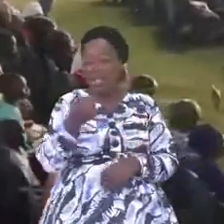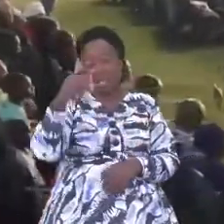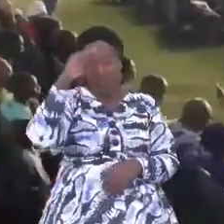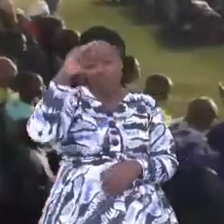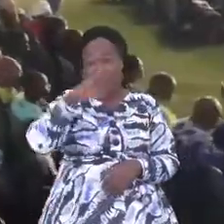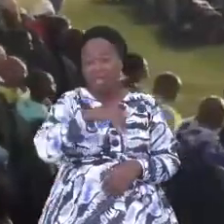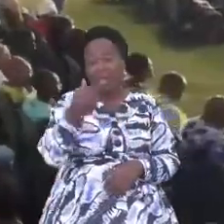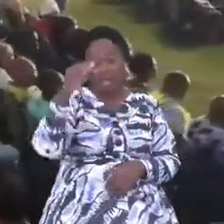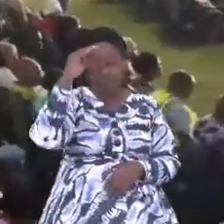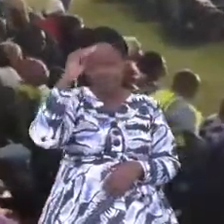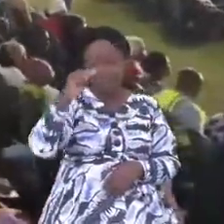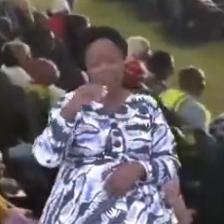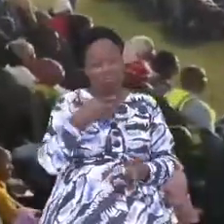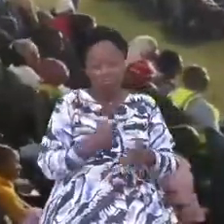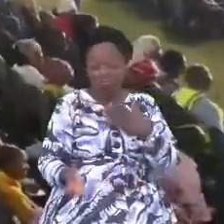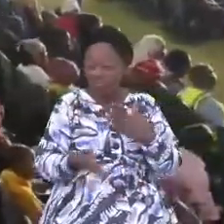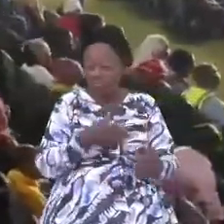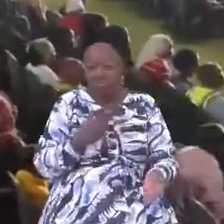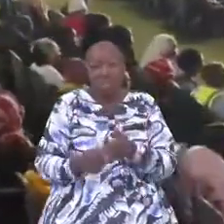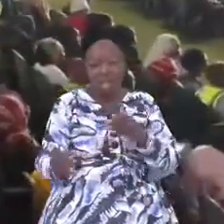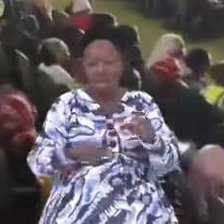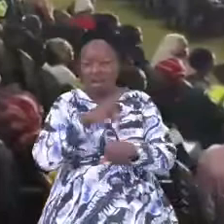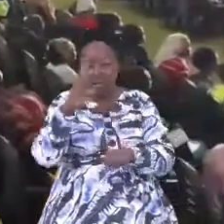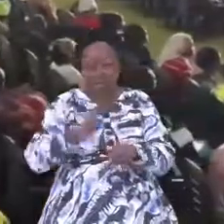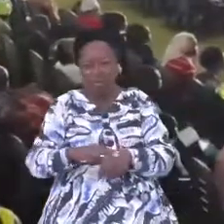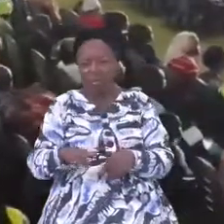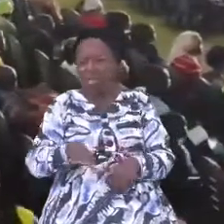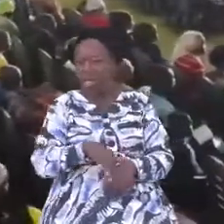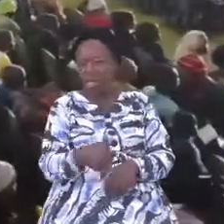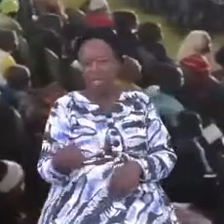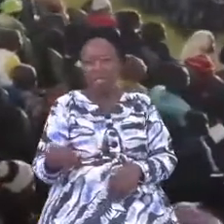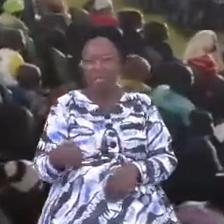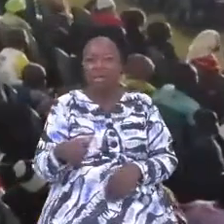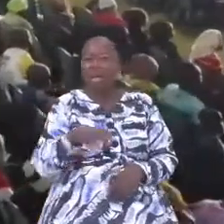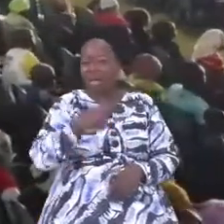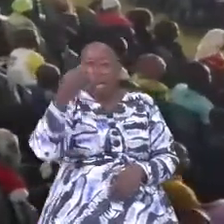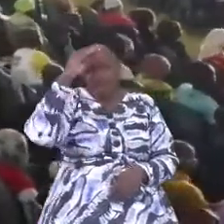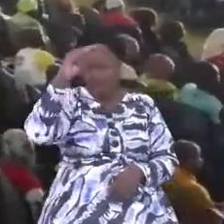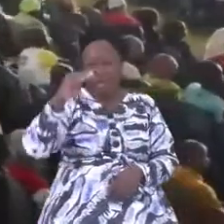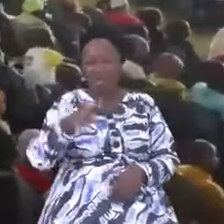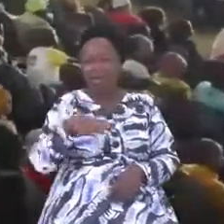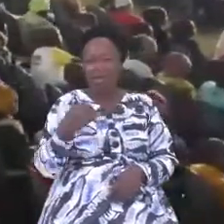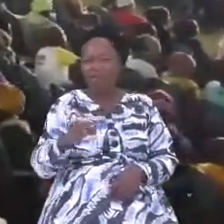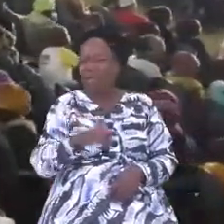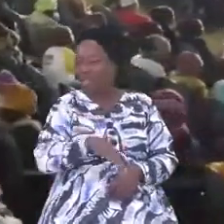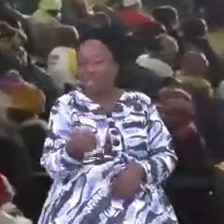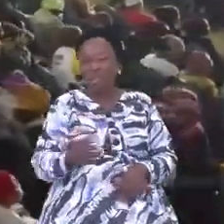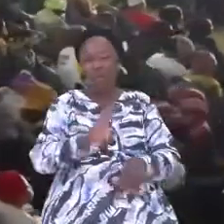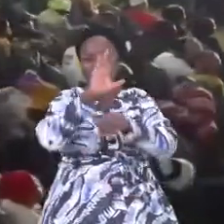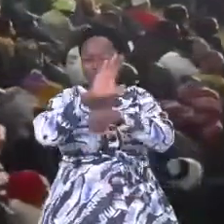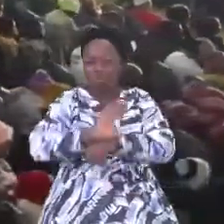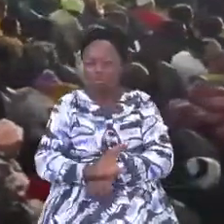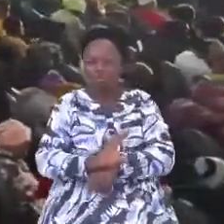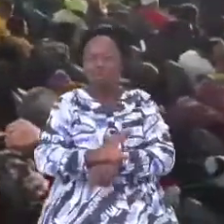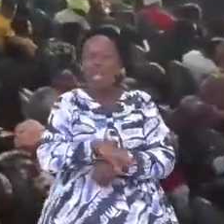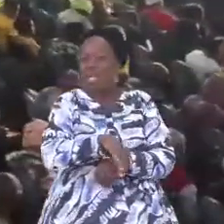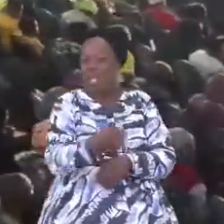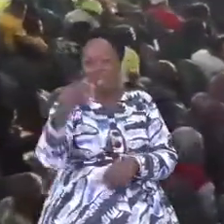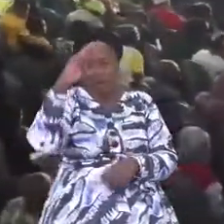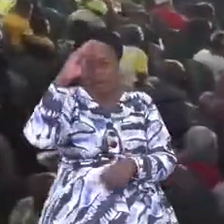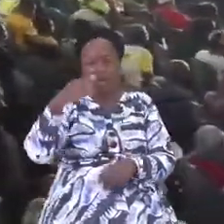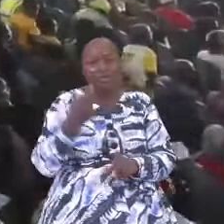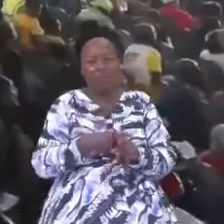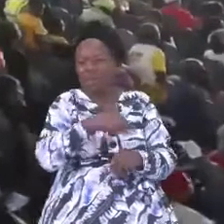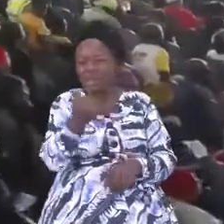any man of whatever background, any man of whatever culture, any man of whatever